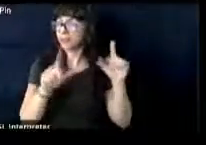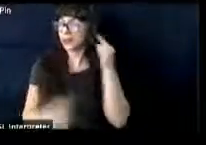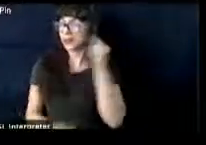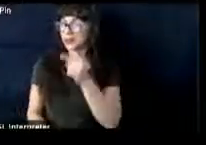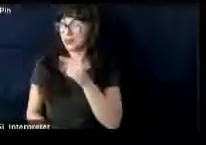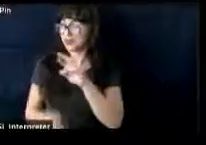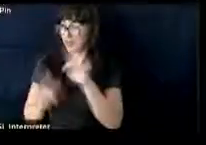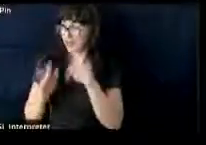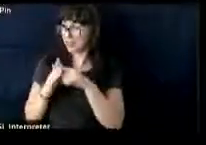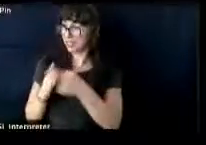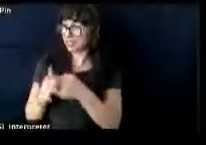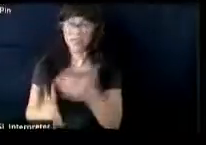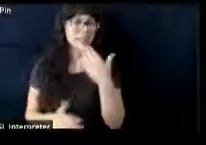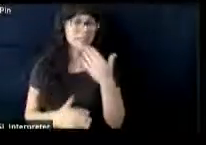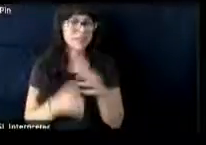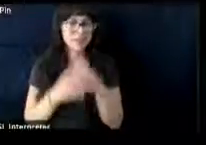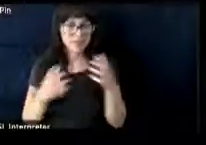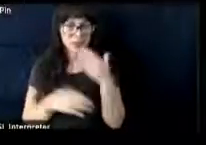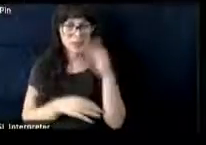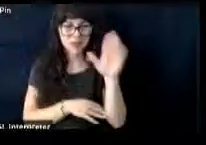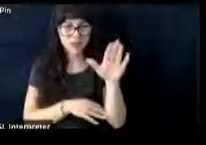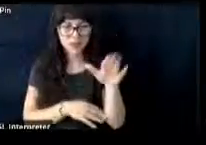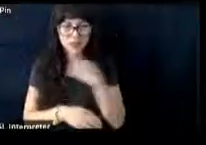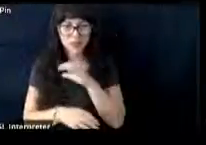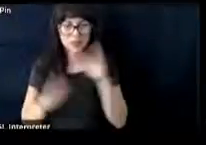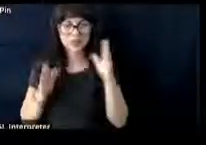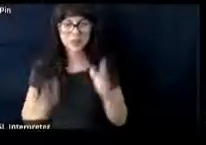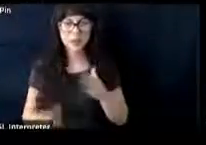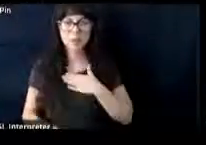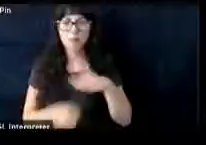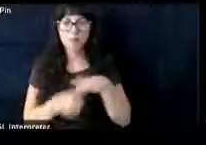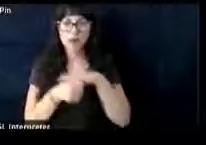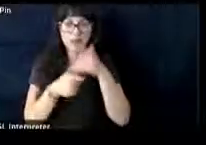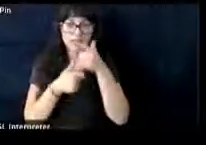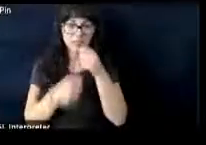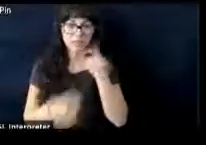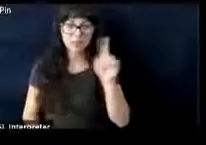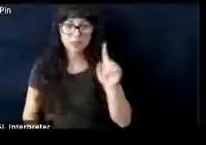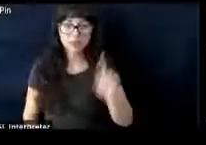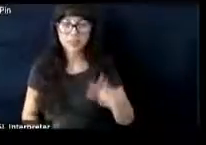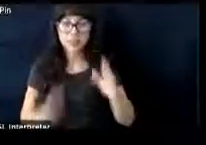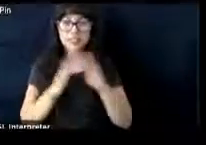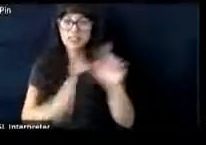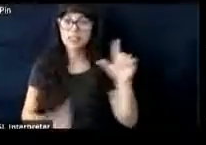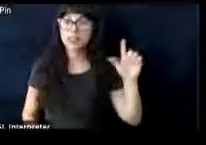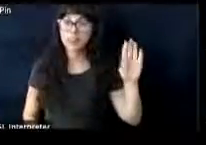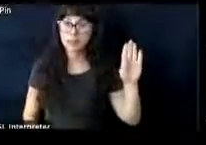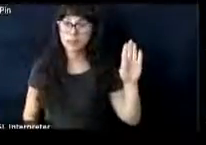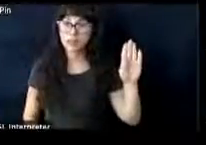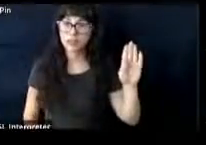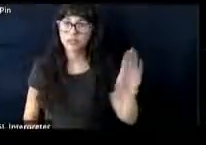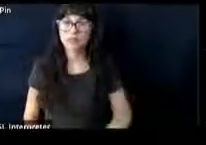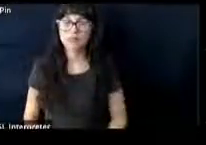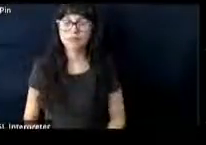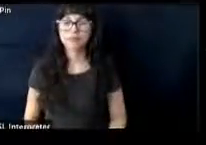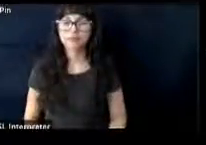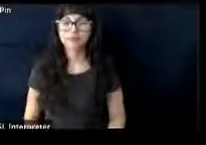Thank you very much. Good afternoon, commissioners. My area of interest is the city of Long Beach.